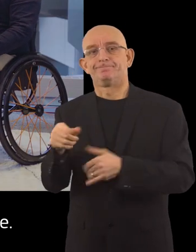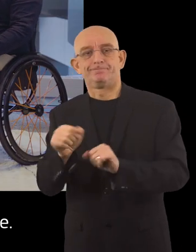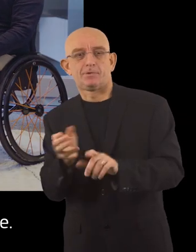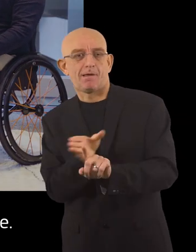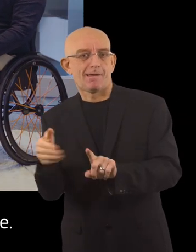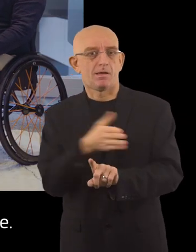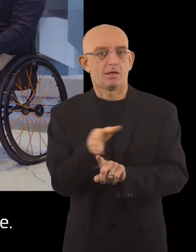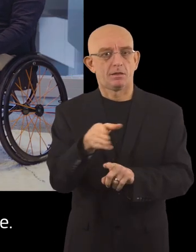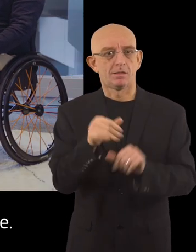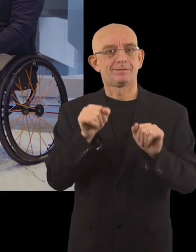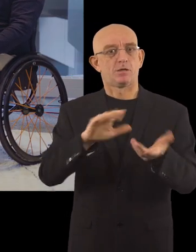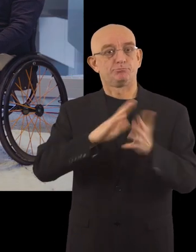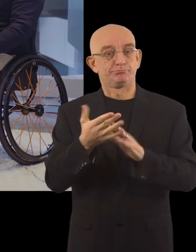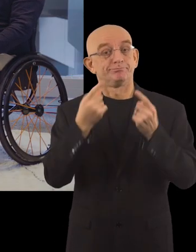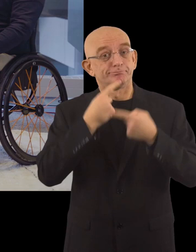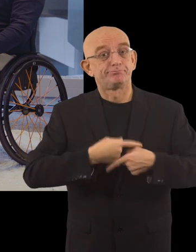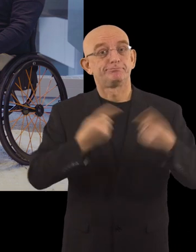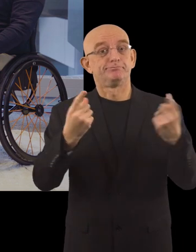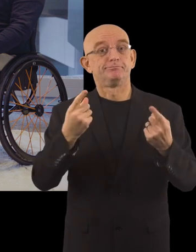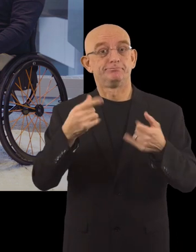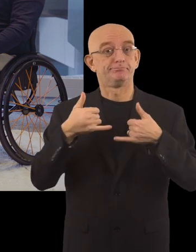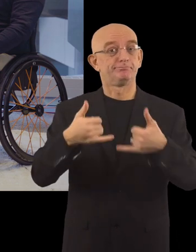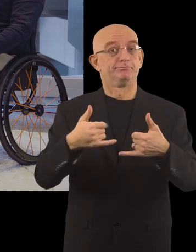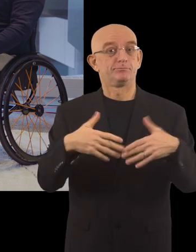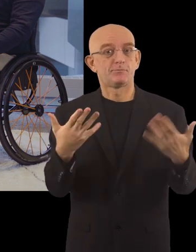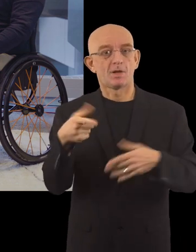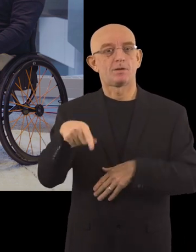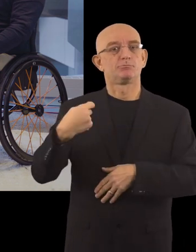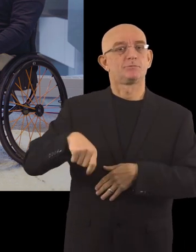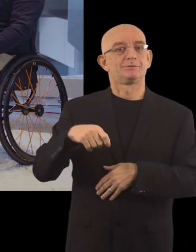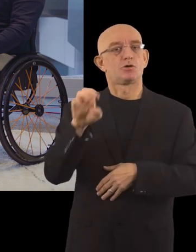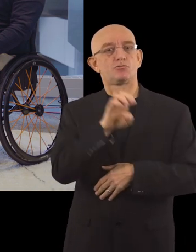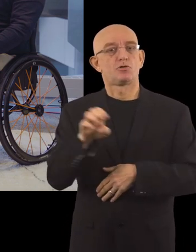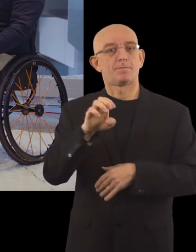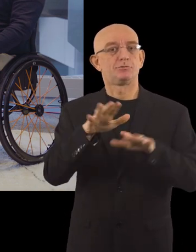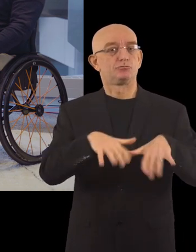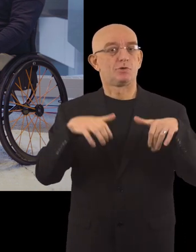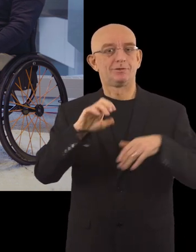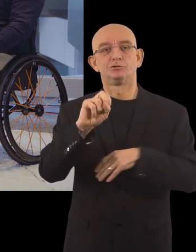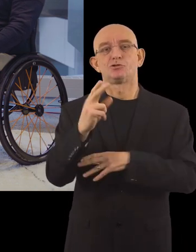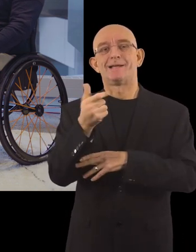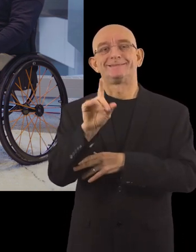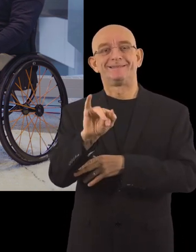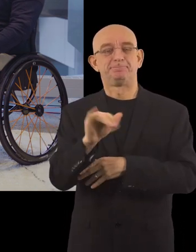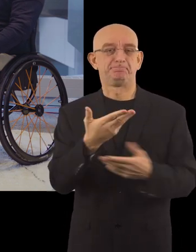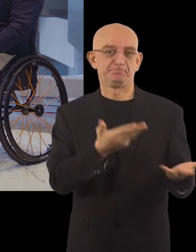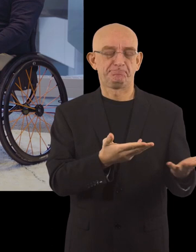in making the built environment accessible. Here to announce the winner is the president of the European Jury, Shadi Abu Zahra.